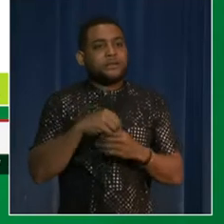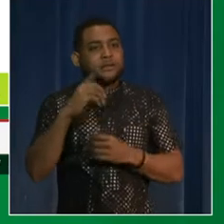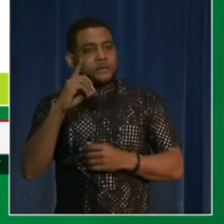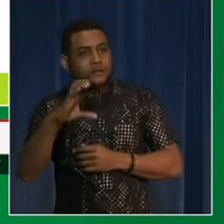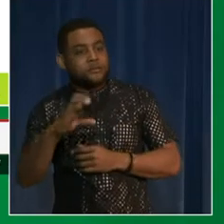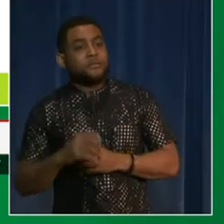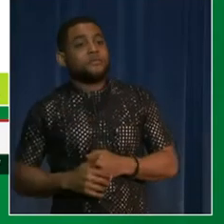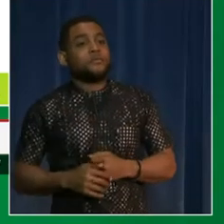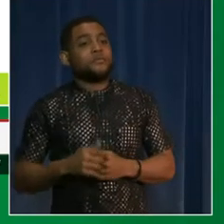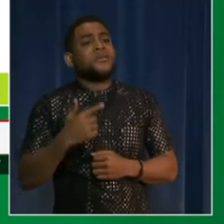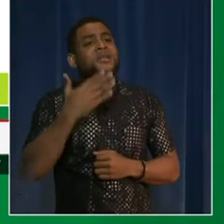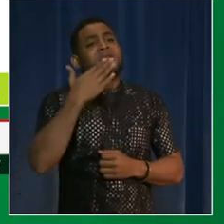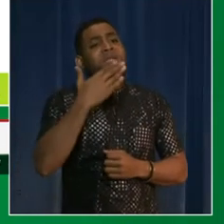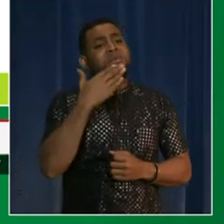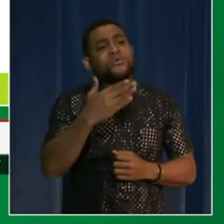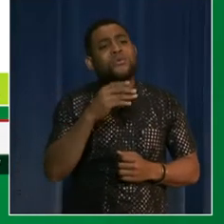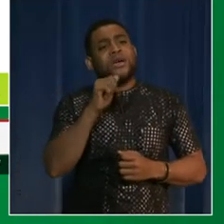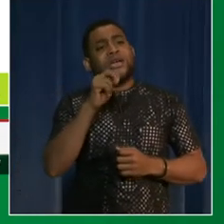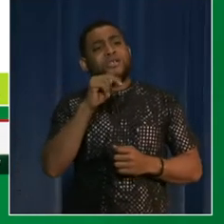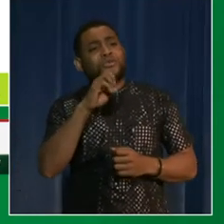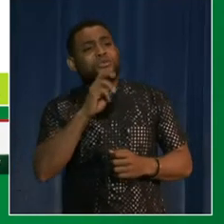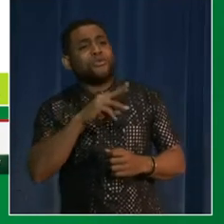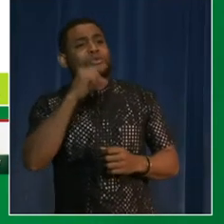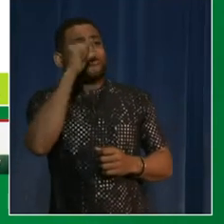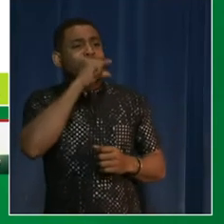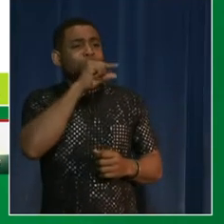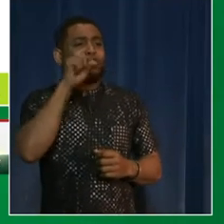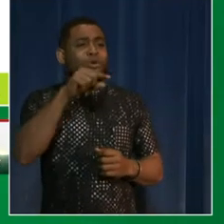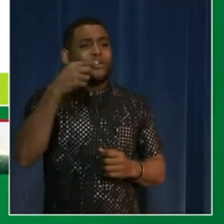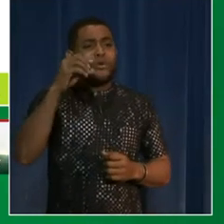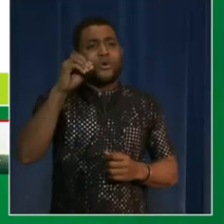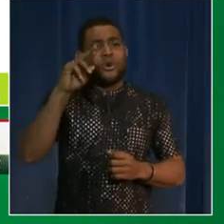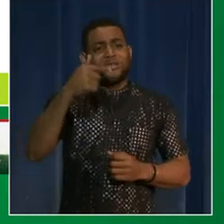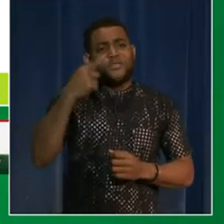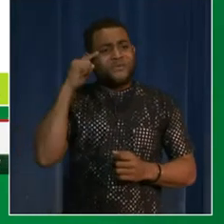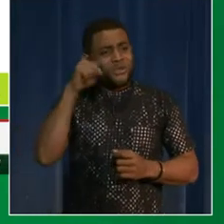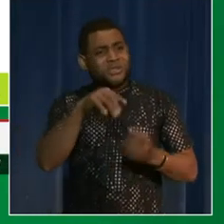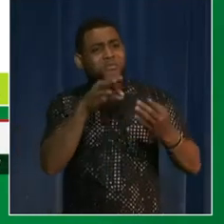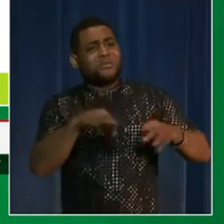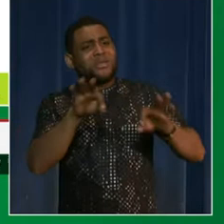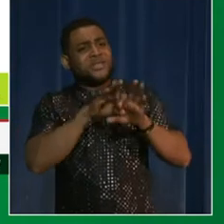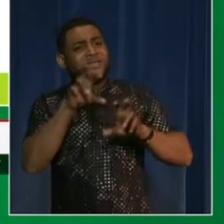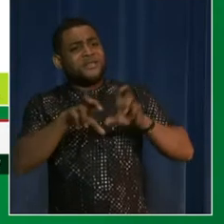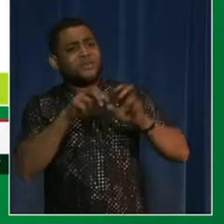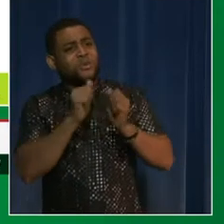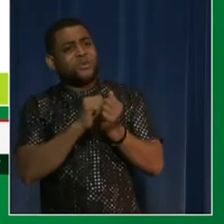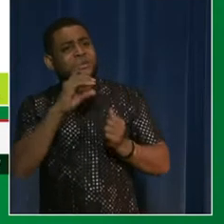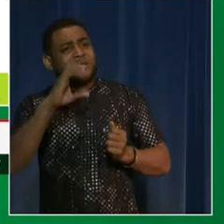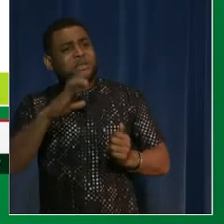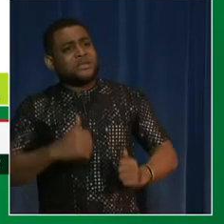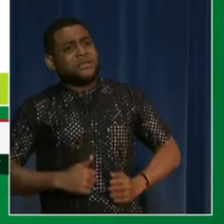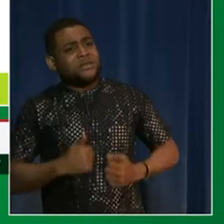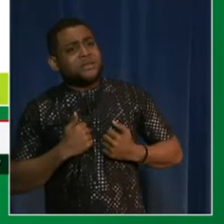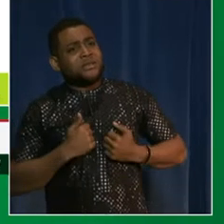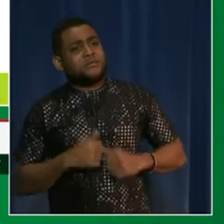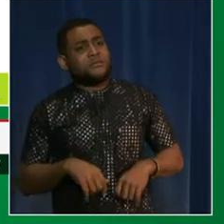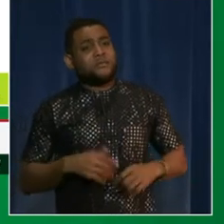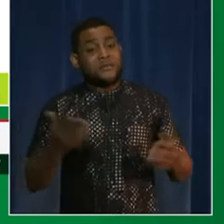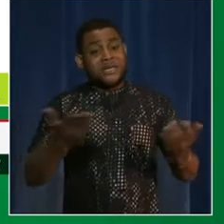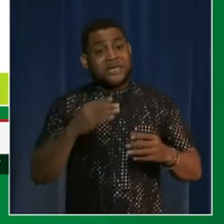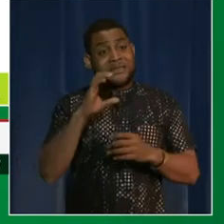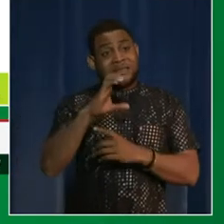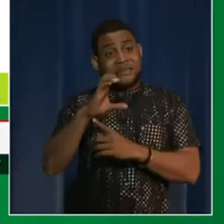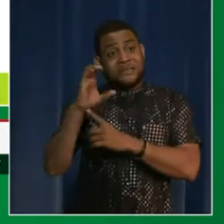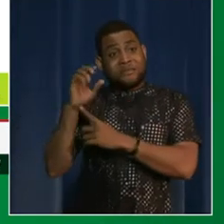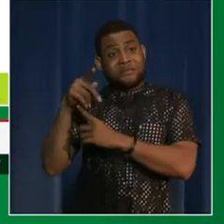thank Andrew and Google.org for this important investment in DC residents. We at CC Prep are excited to partner